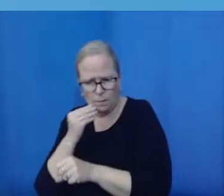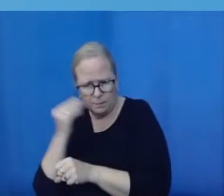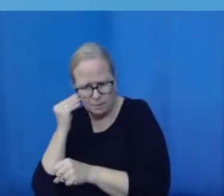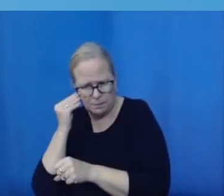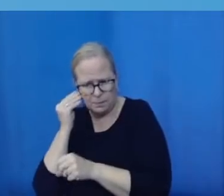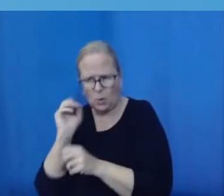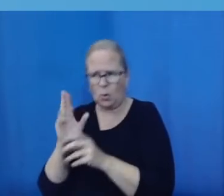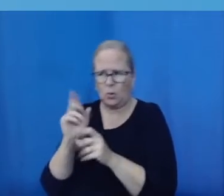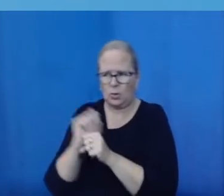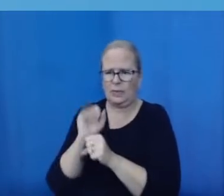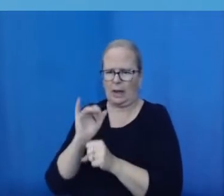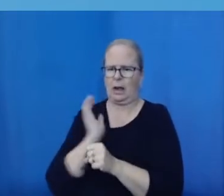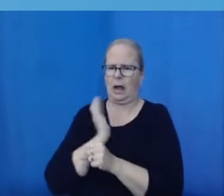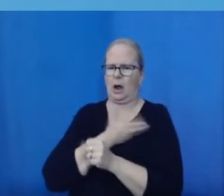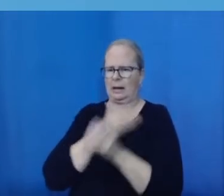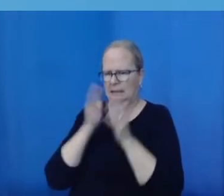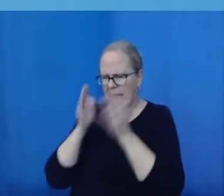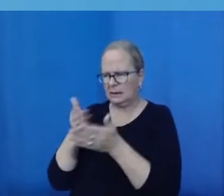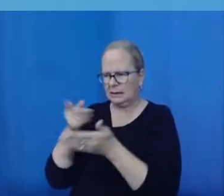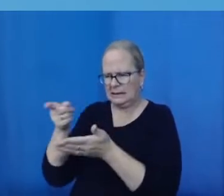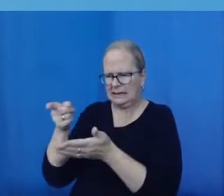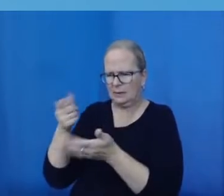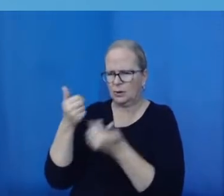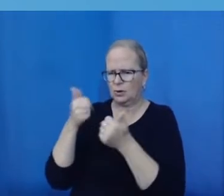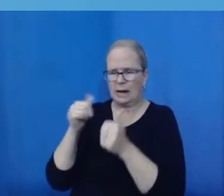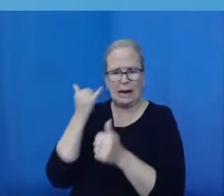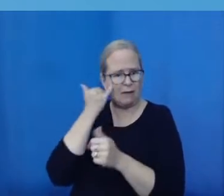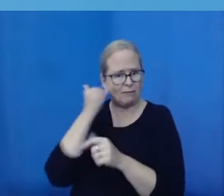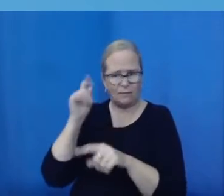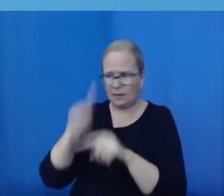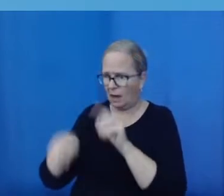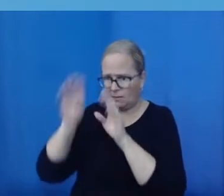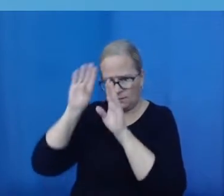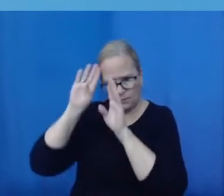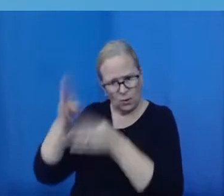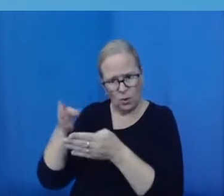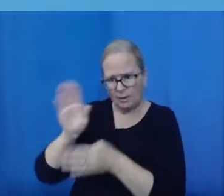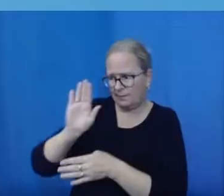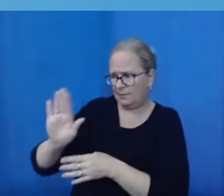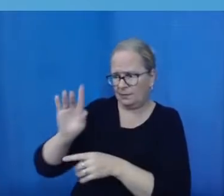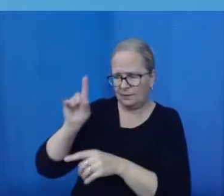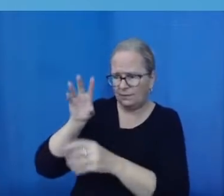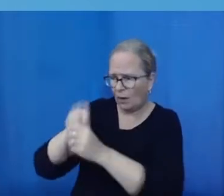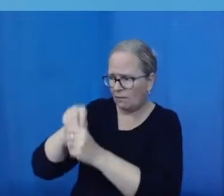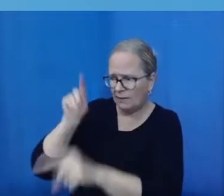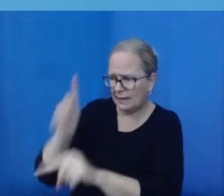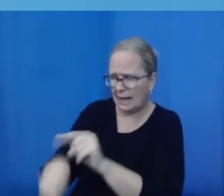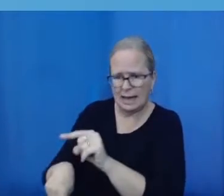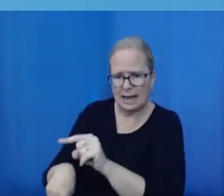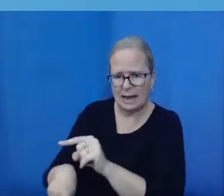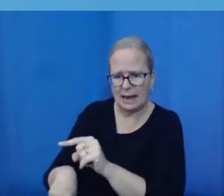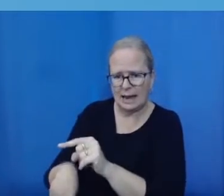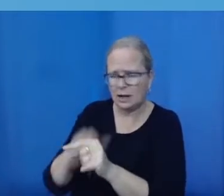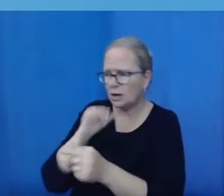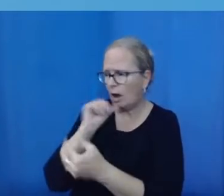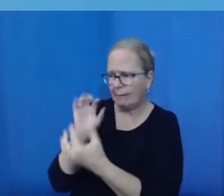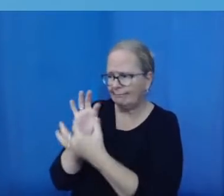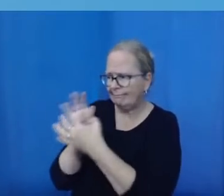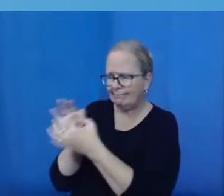not able to really participate, we're not engaged the way that we usually are, we're almost like